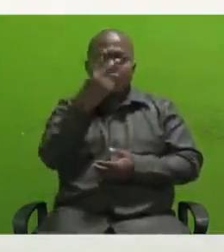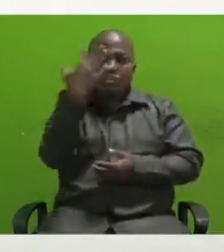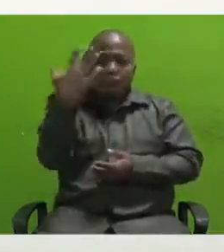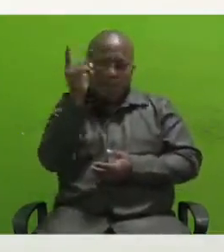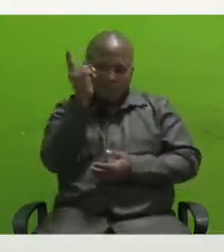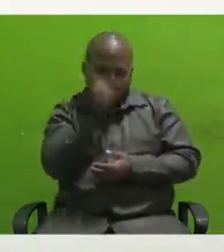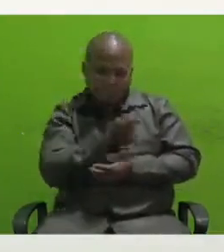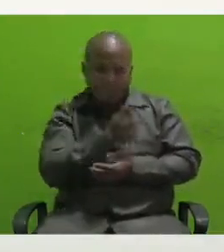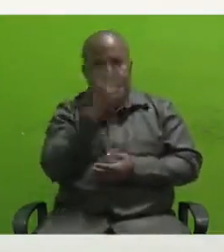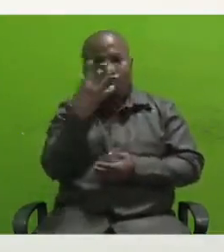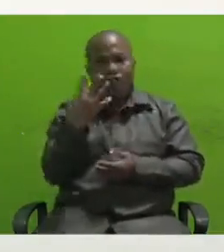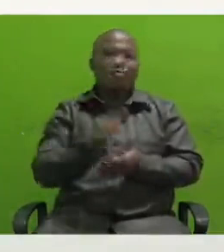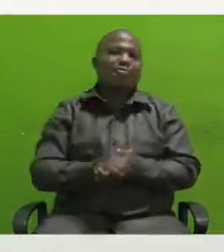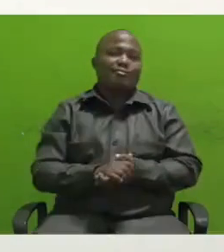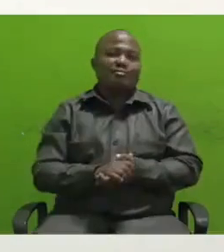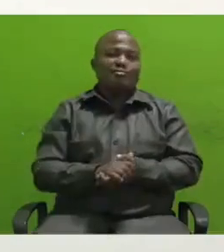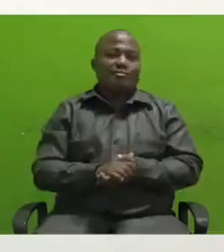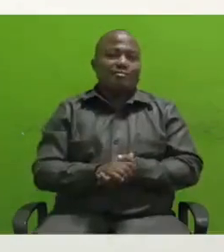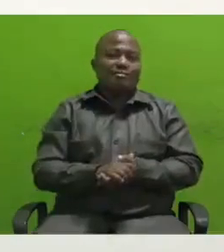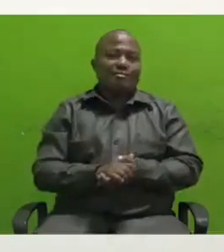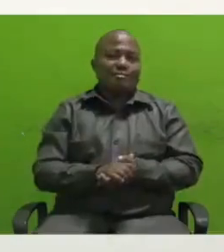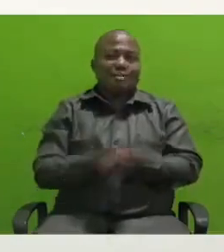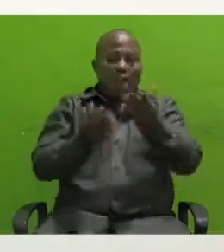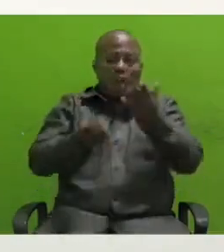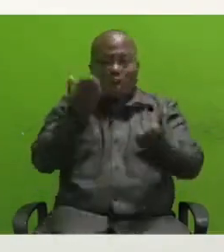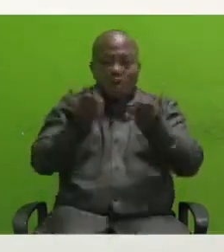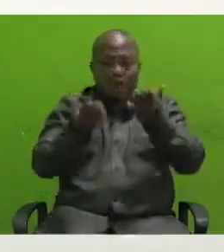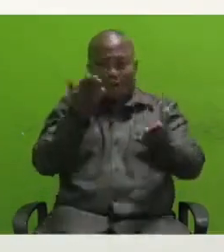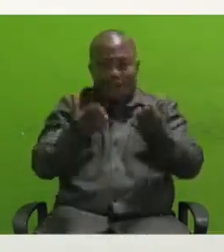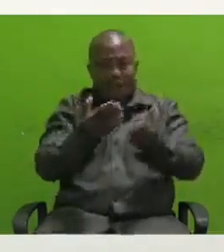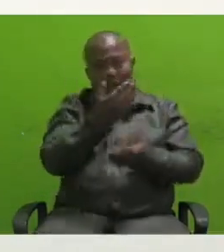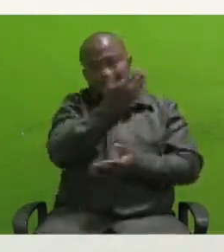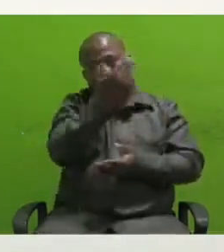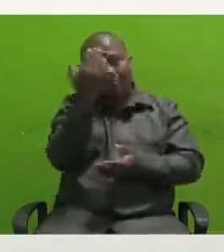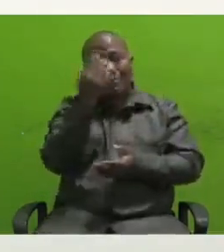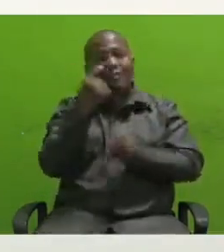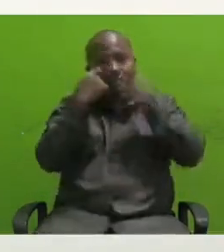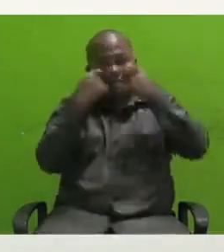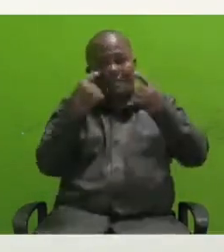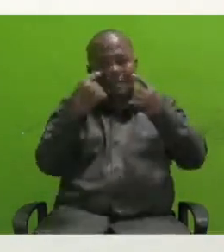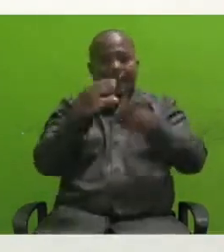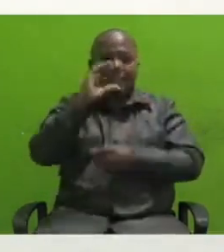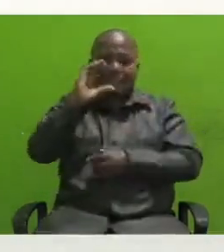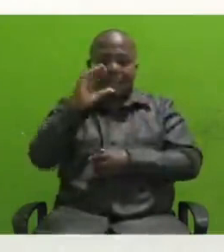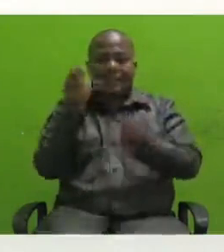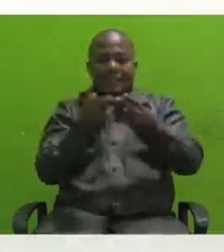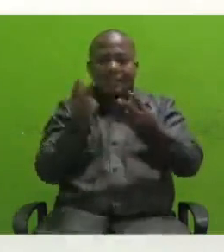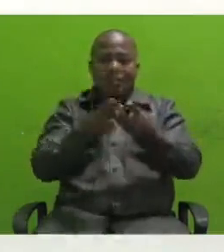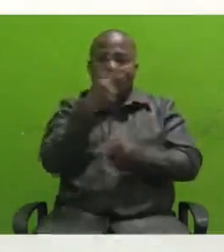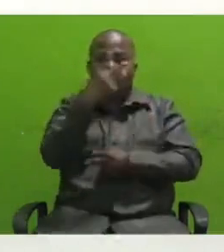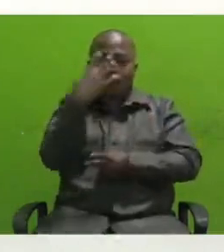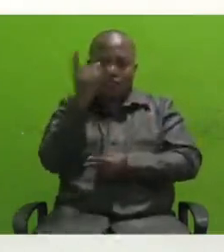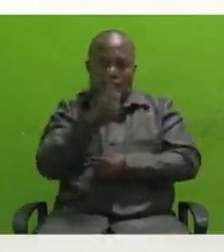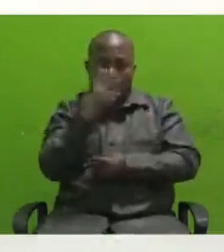it is 25 over 4. If you compare the expression above, general, and this one, you can see that c is 25 over